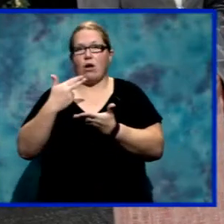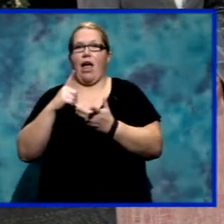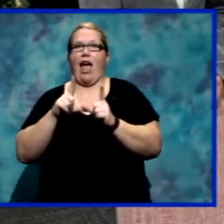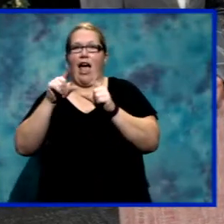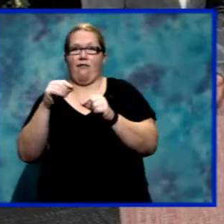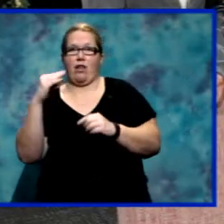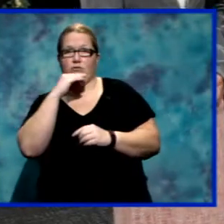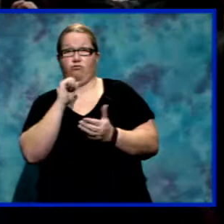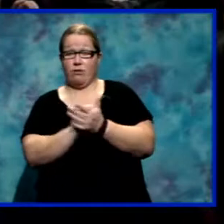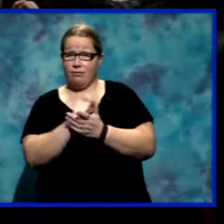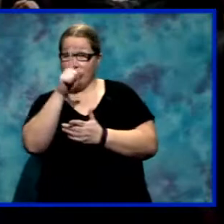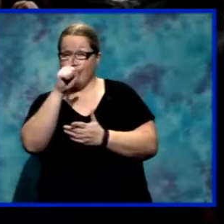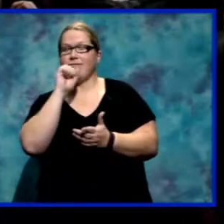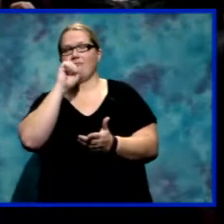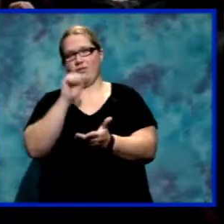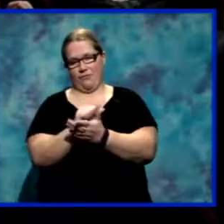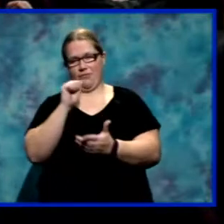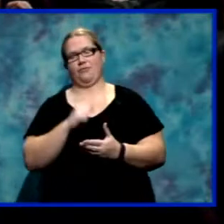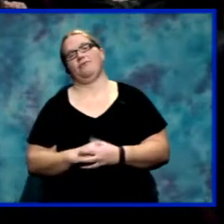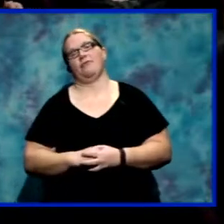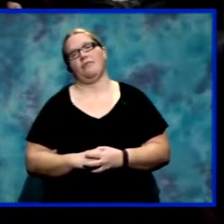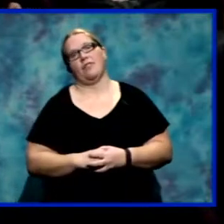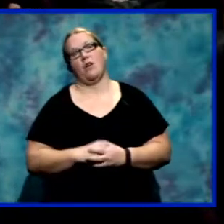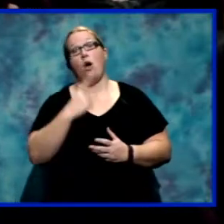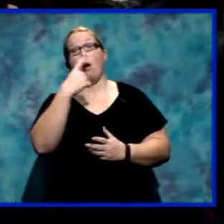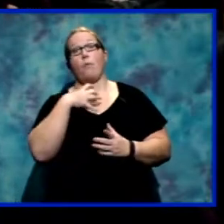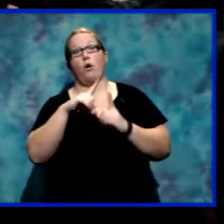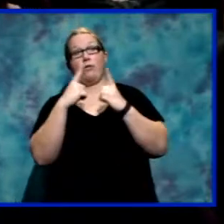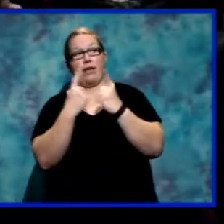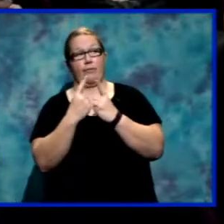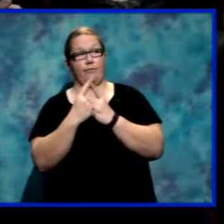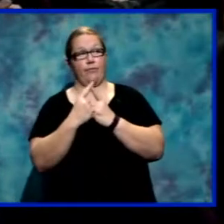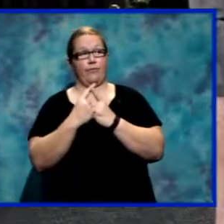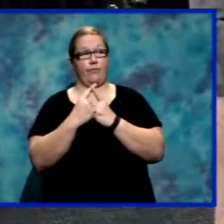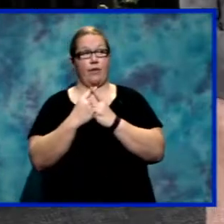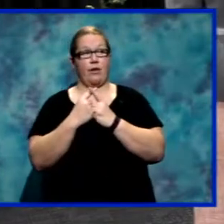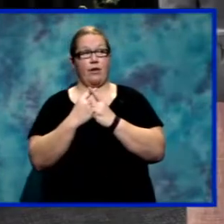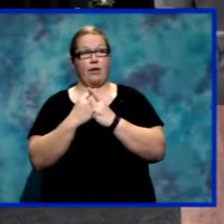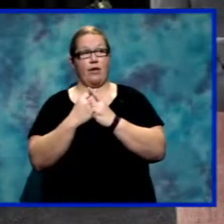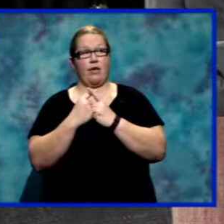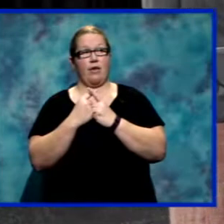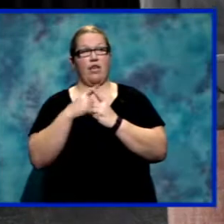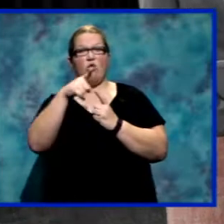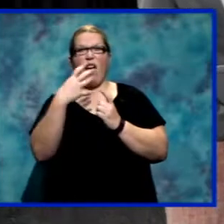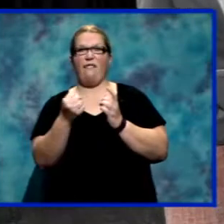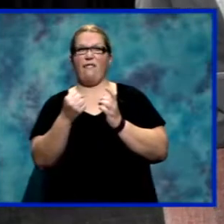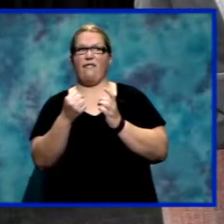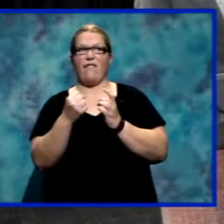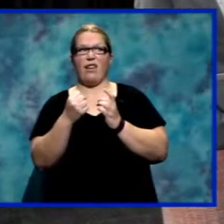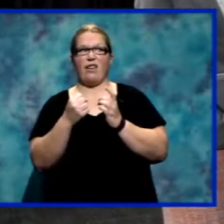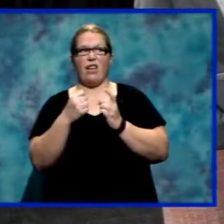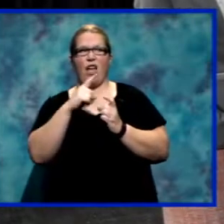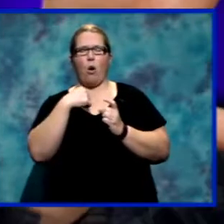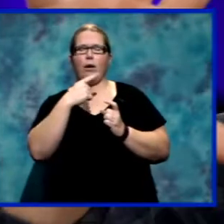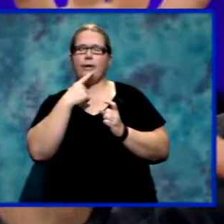Enid? Correct. Yes. One more thing. If you've got a teen and you don't, and I'll say